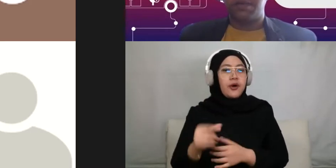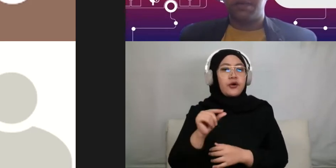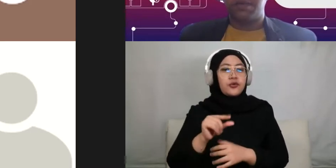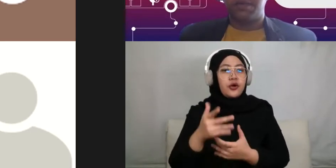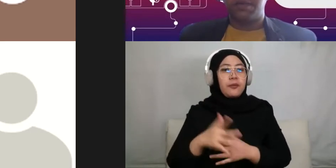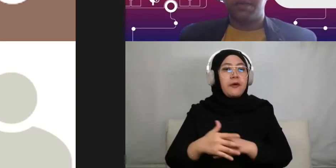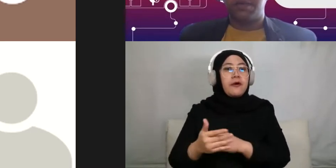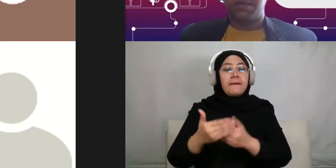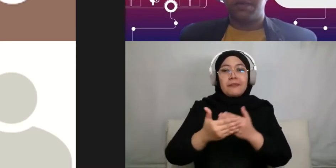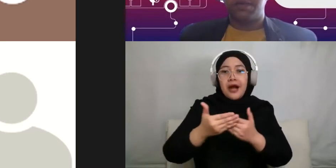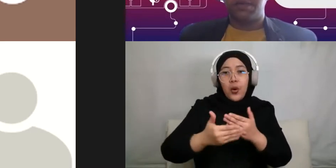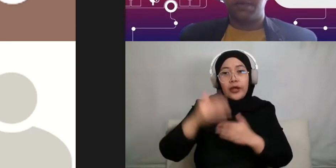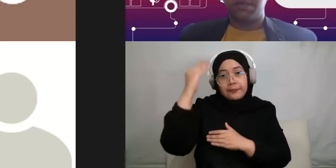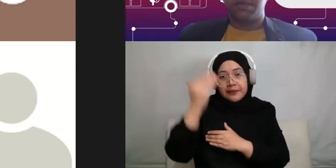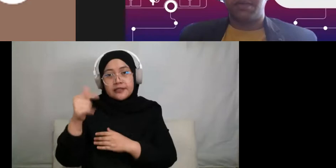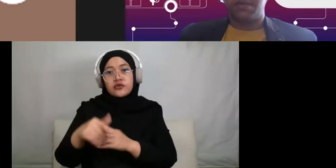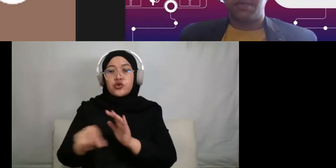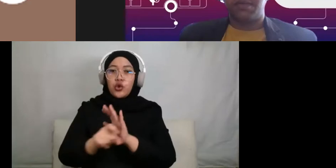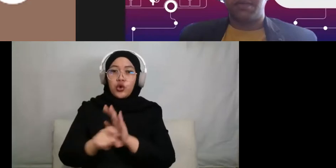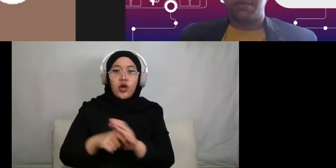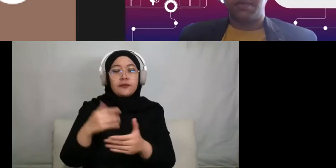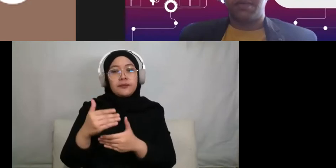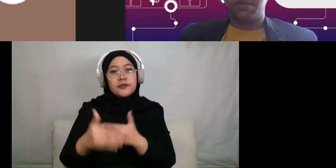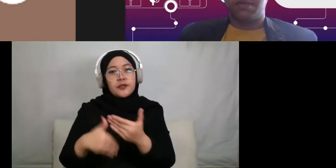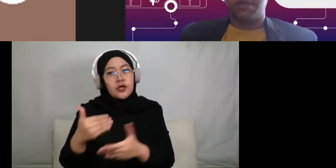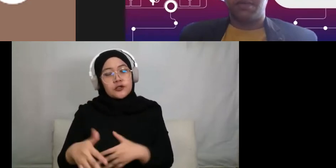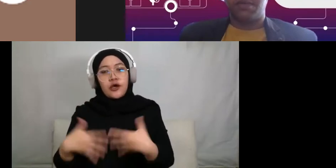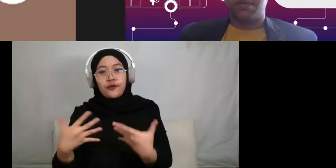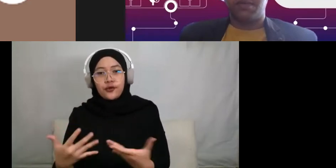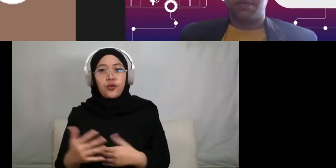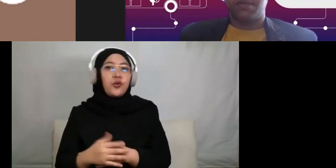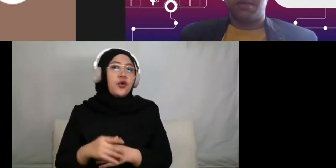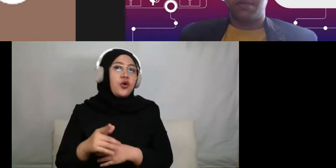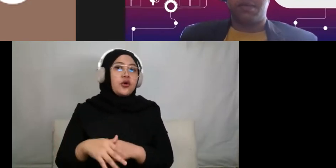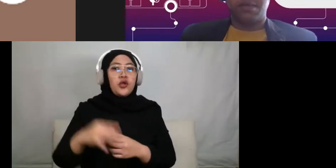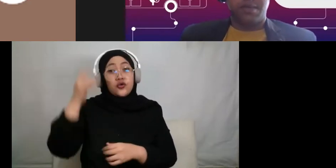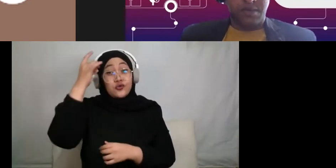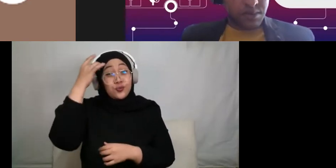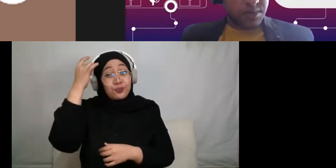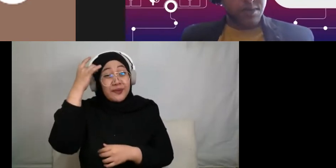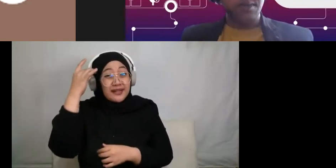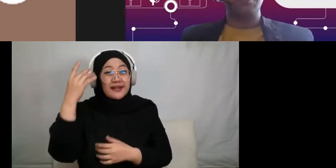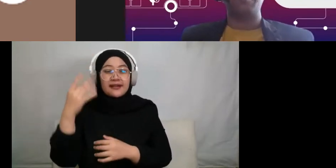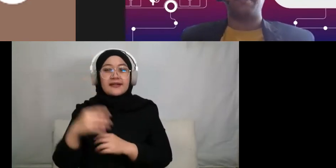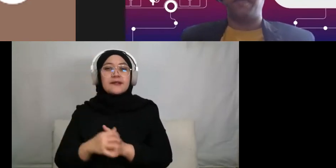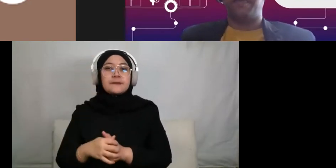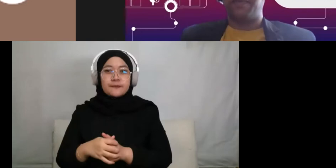admin? So this would include the drivers and even the charging